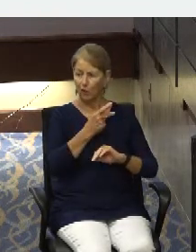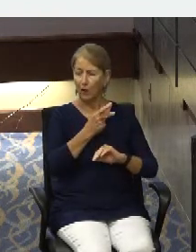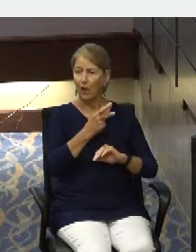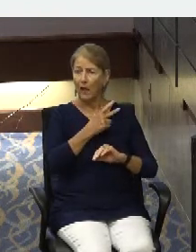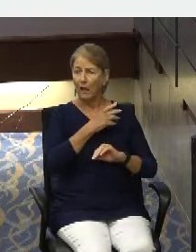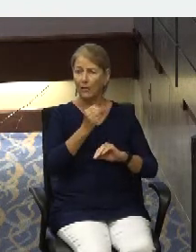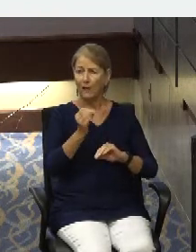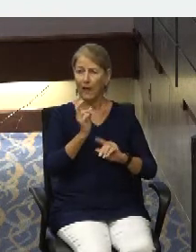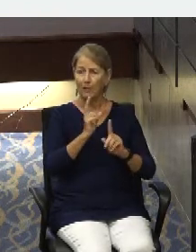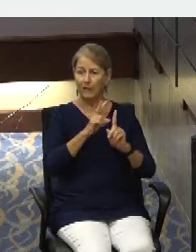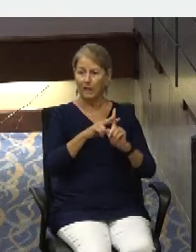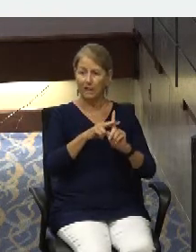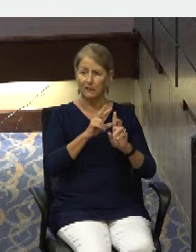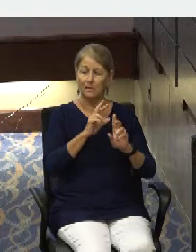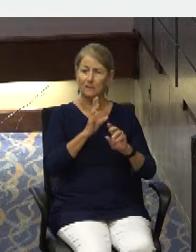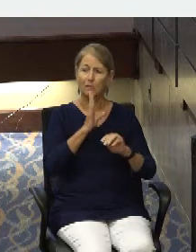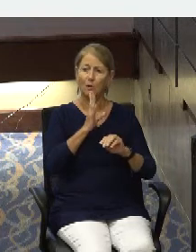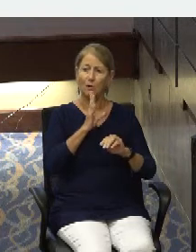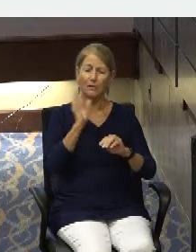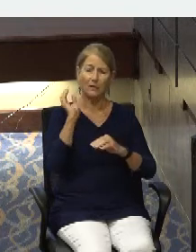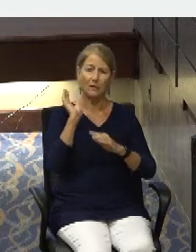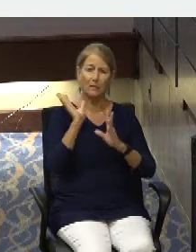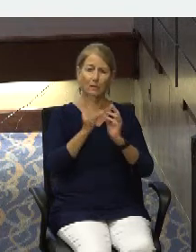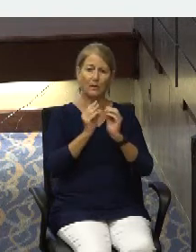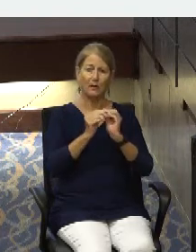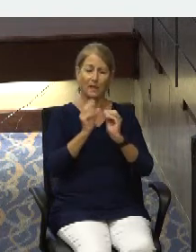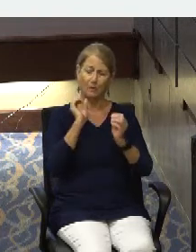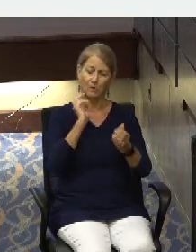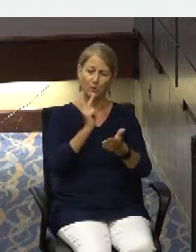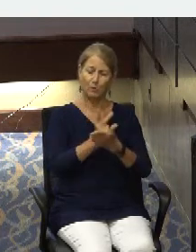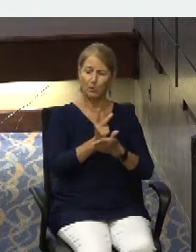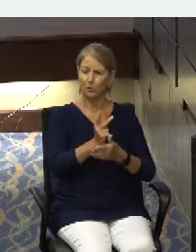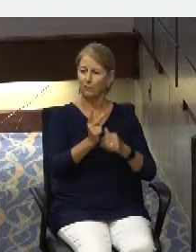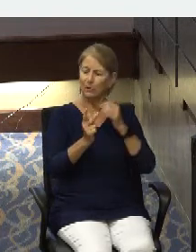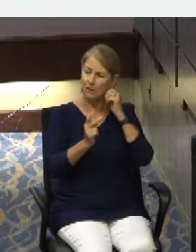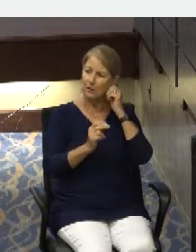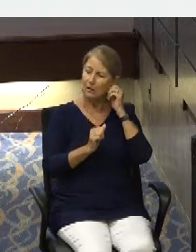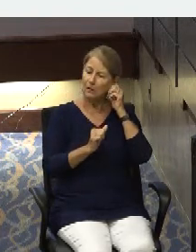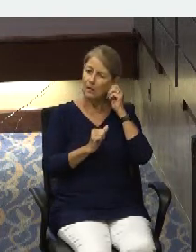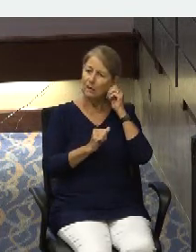no one spoke in opposition, and it was approved 8-0.